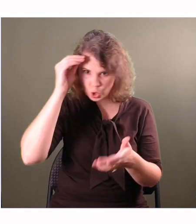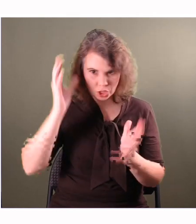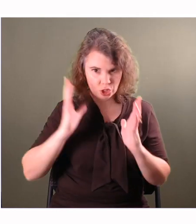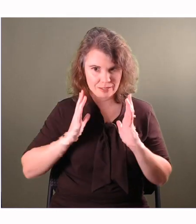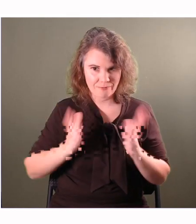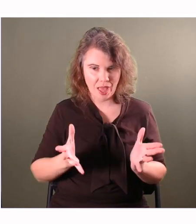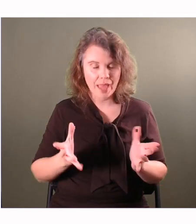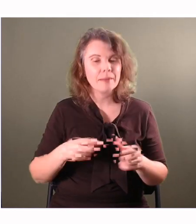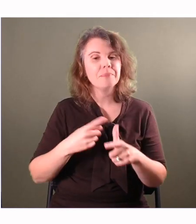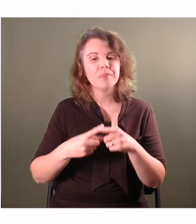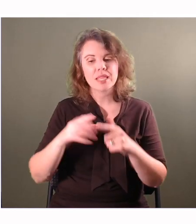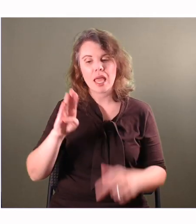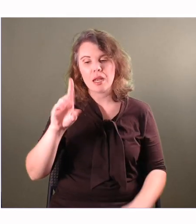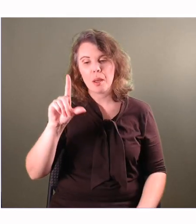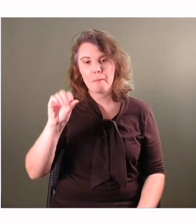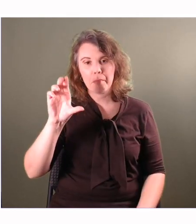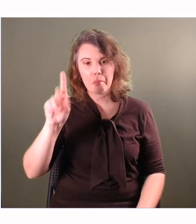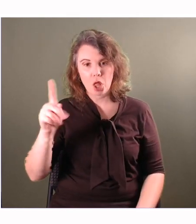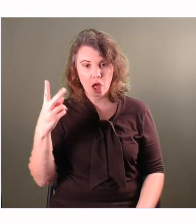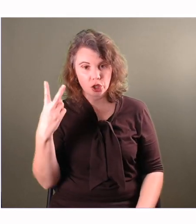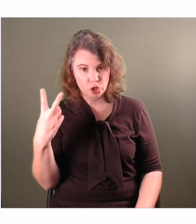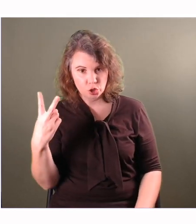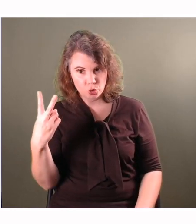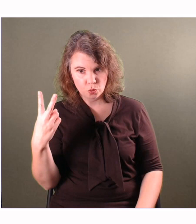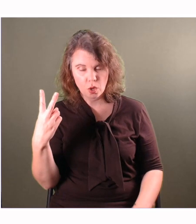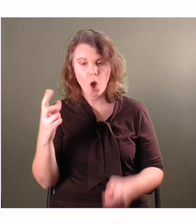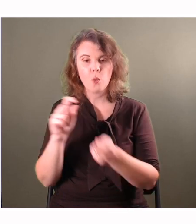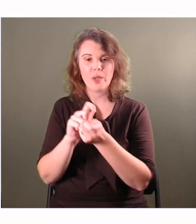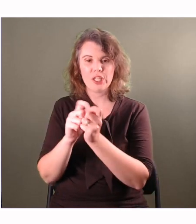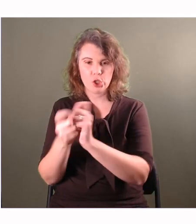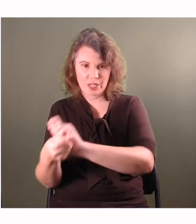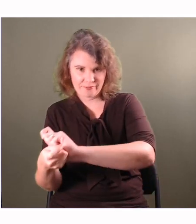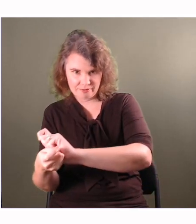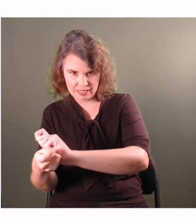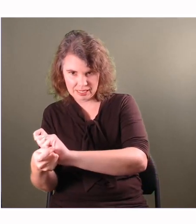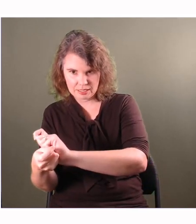fine. Then on block 2, we shift it